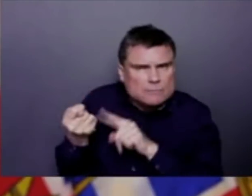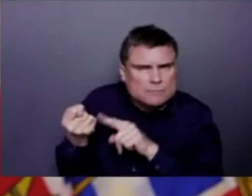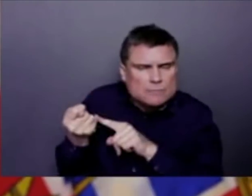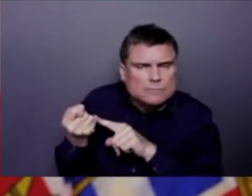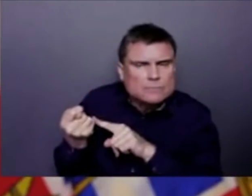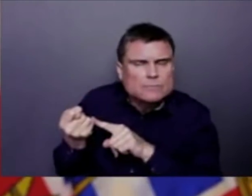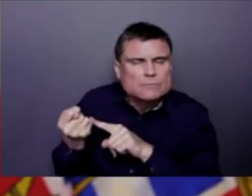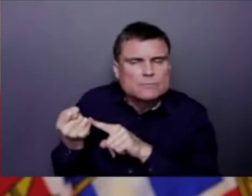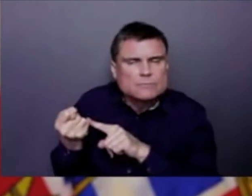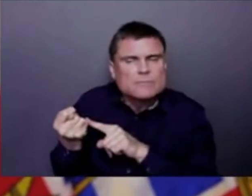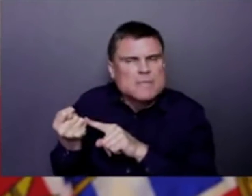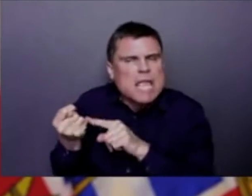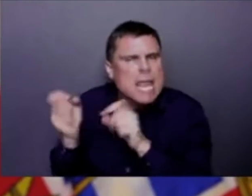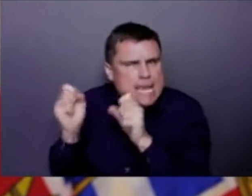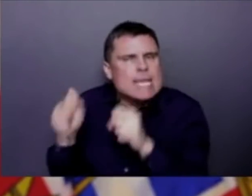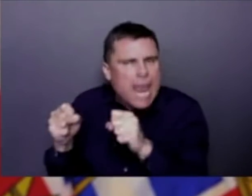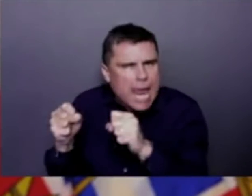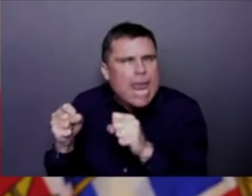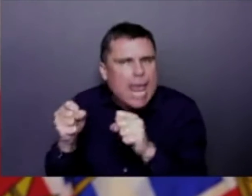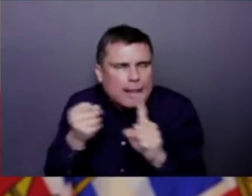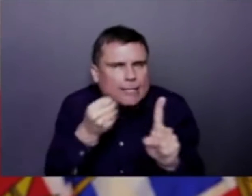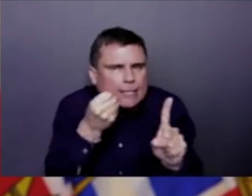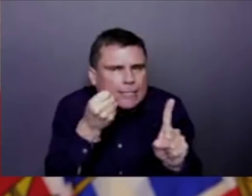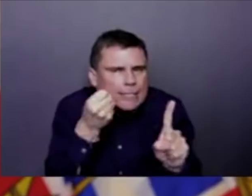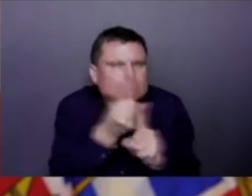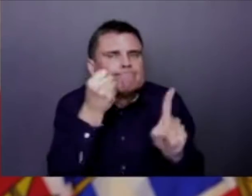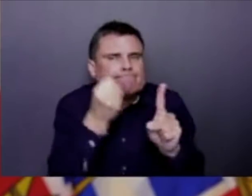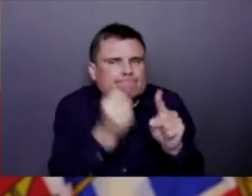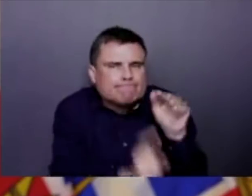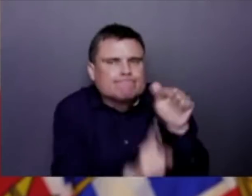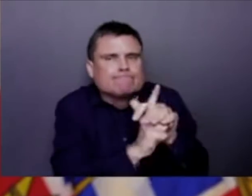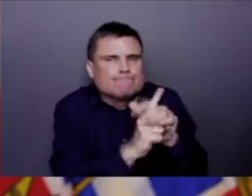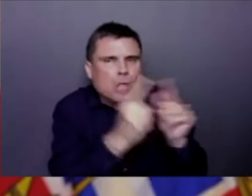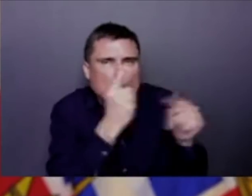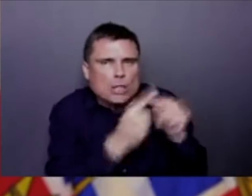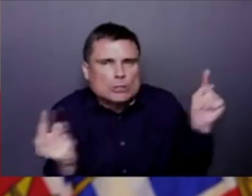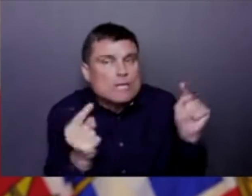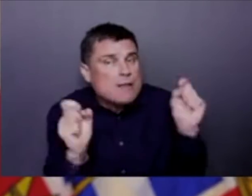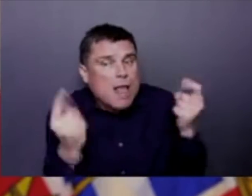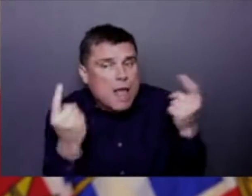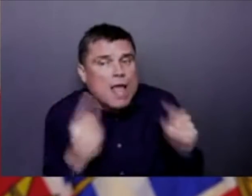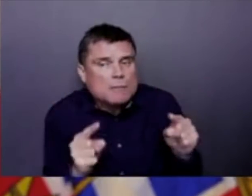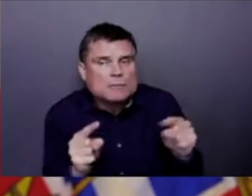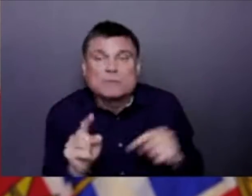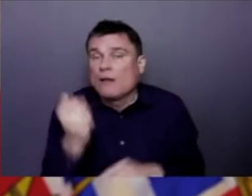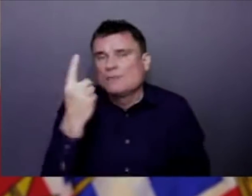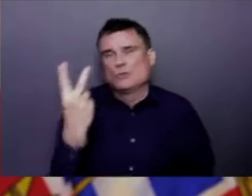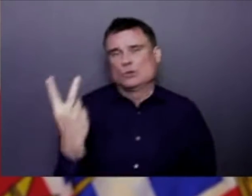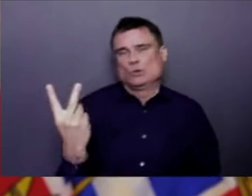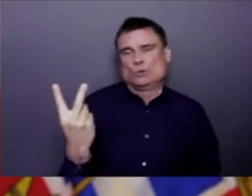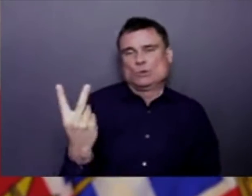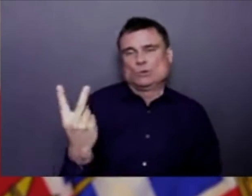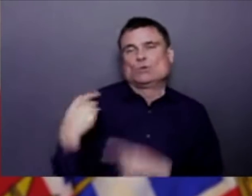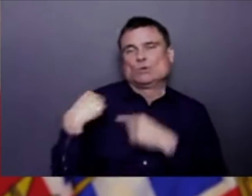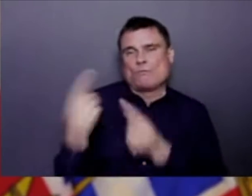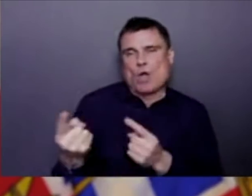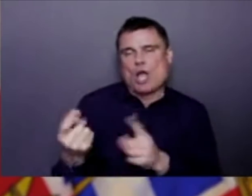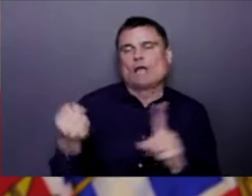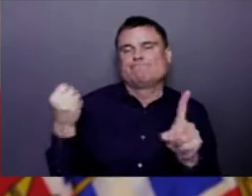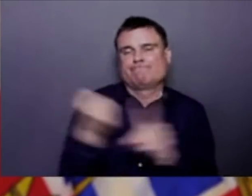reactions were treated appropriately in the clinics, and both people have fully recovered. Both were healthcare workers.